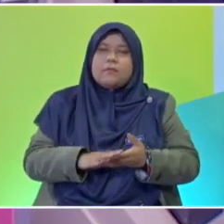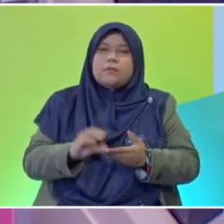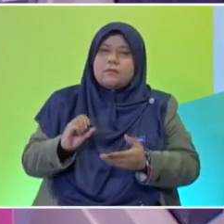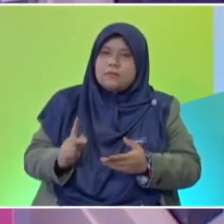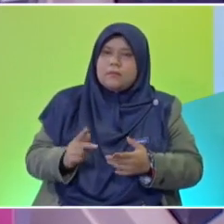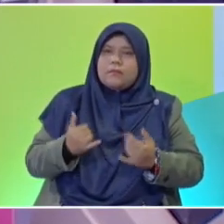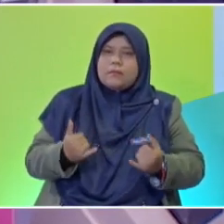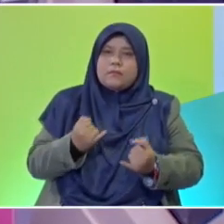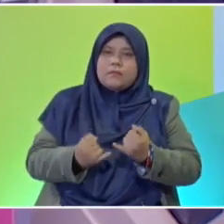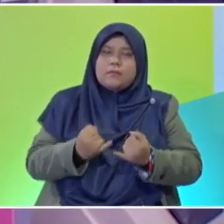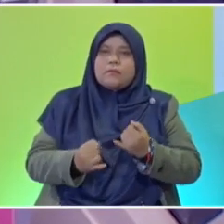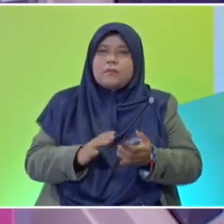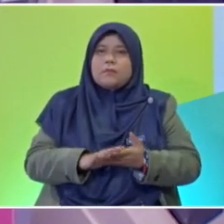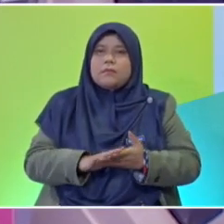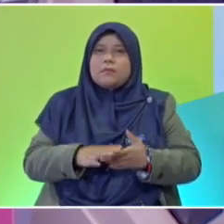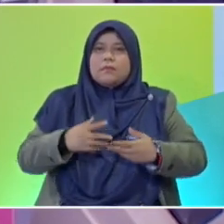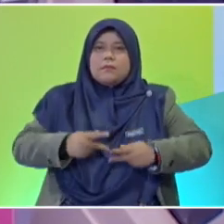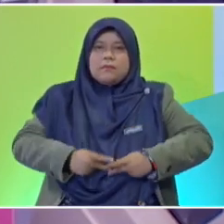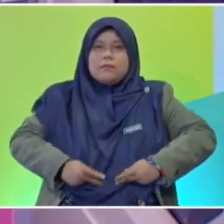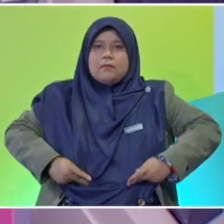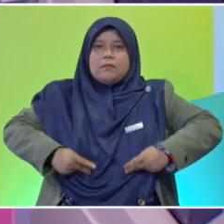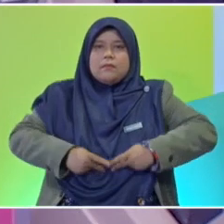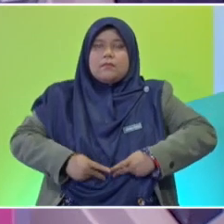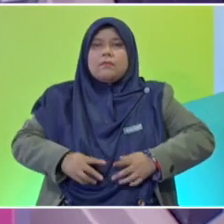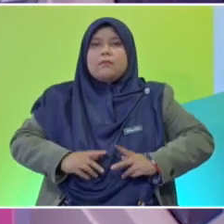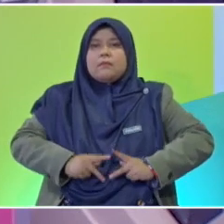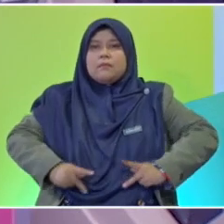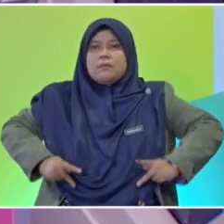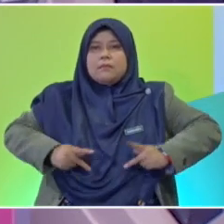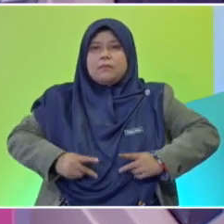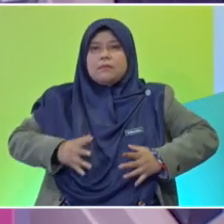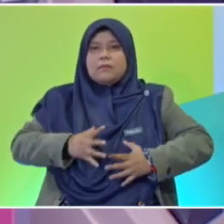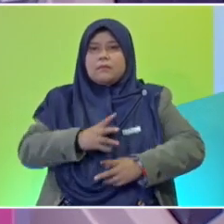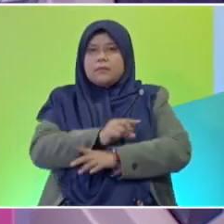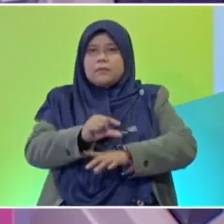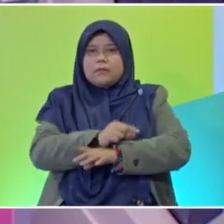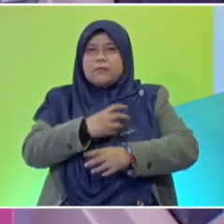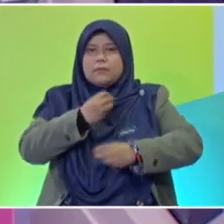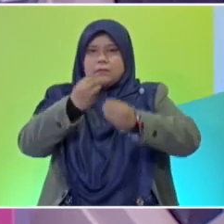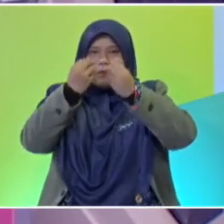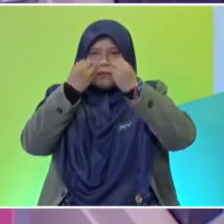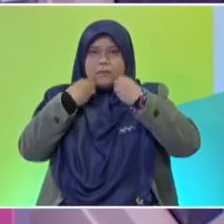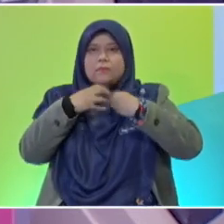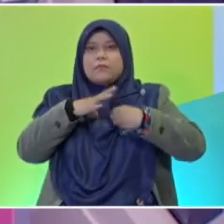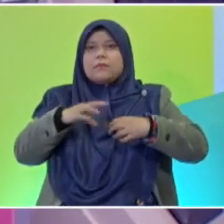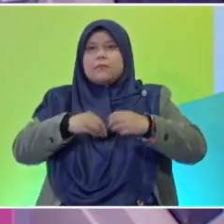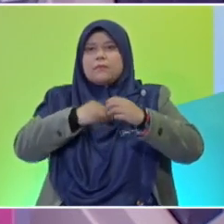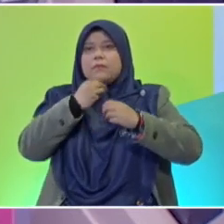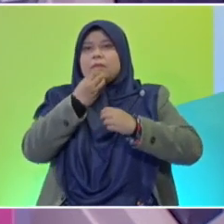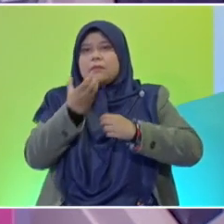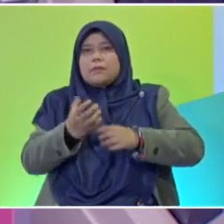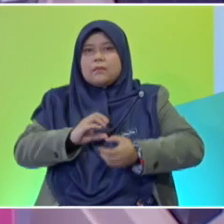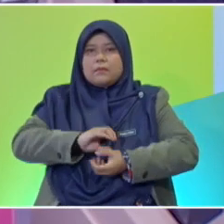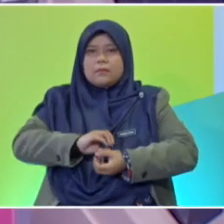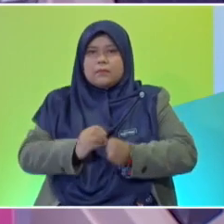And the last one is, of course, the lungs. Lungs is where oxygen and also carbon dioxide exchange